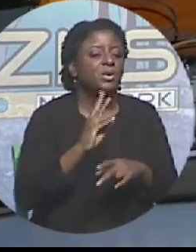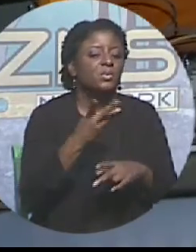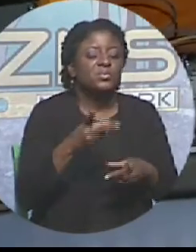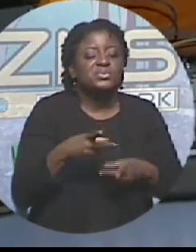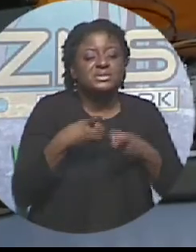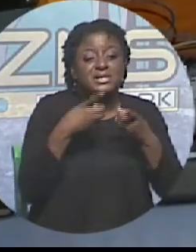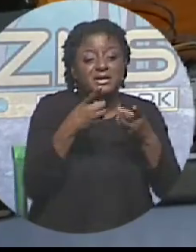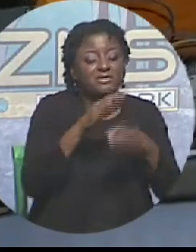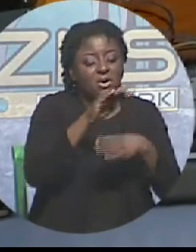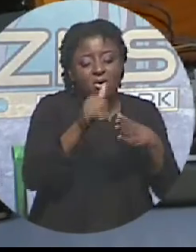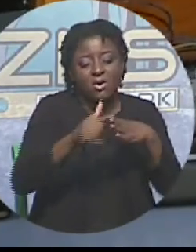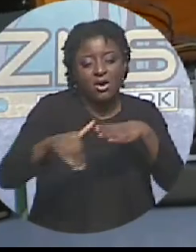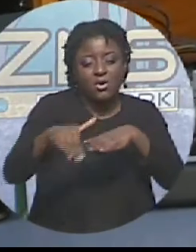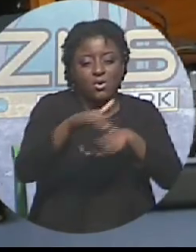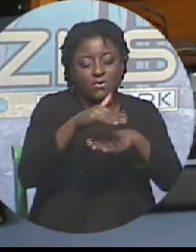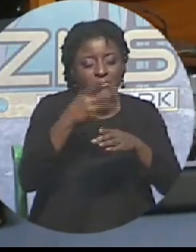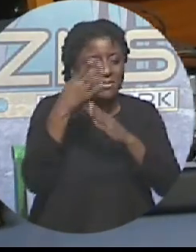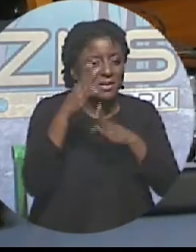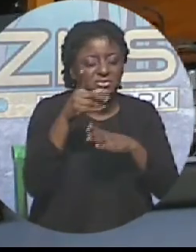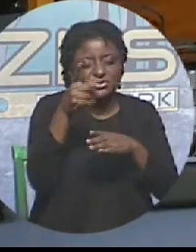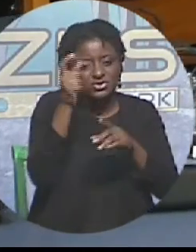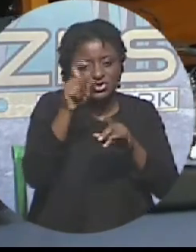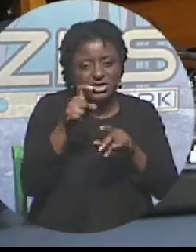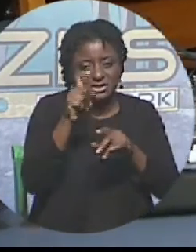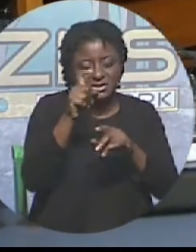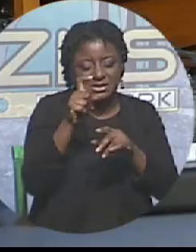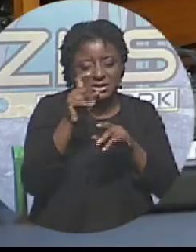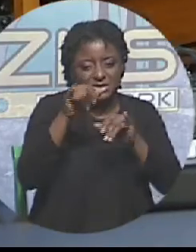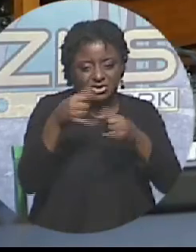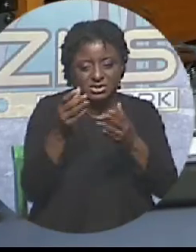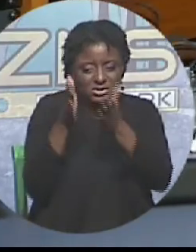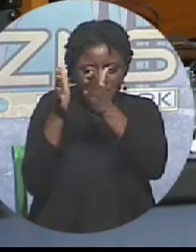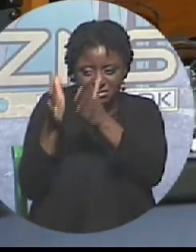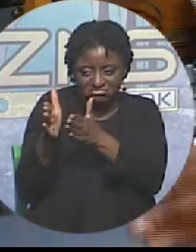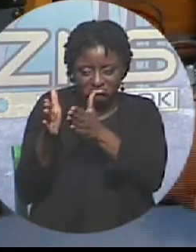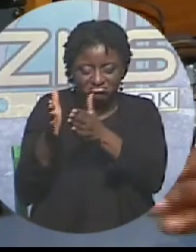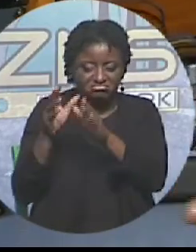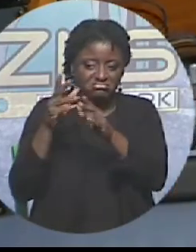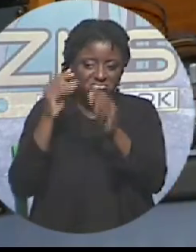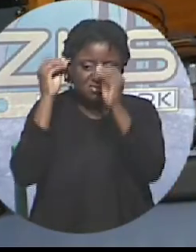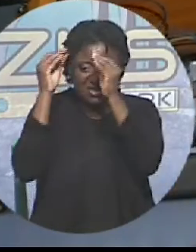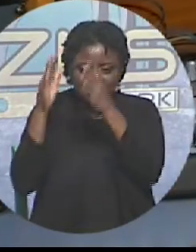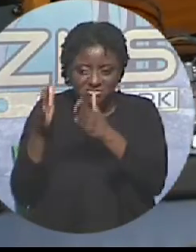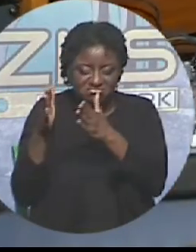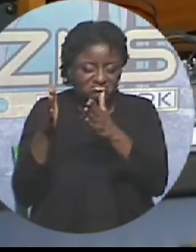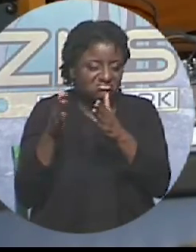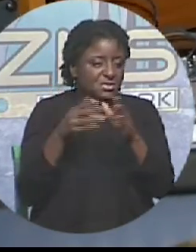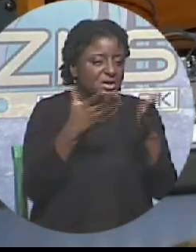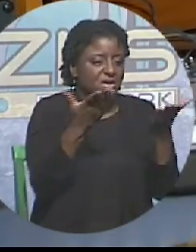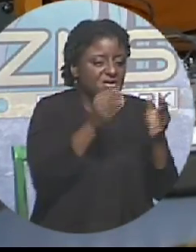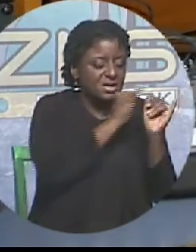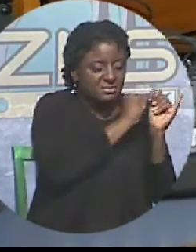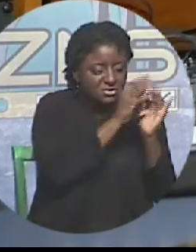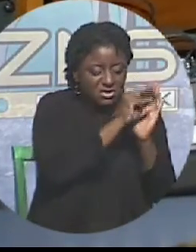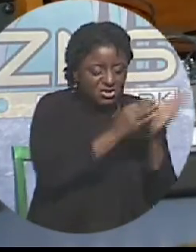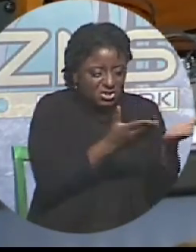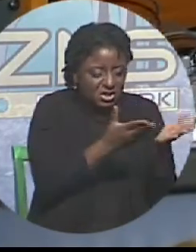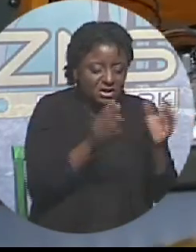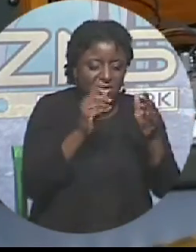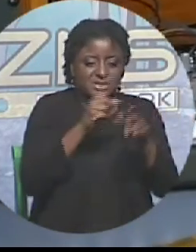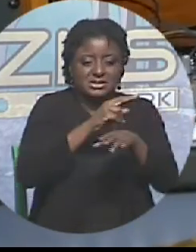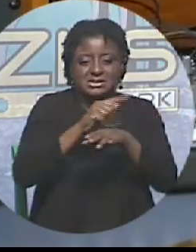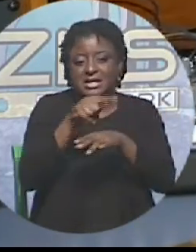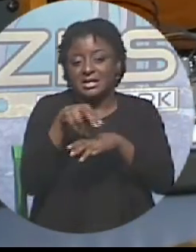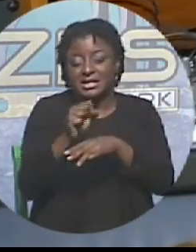over the Bahamas. Y'all just in y'all little pockets. Immigration here, tourism here, teachers here. But ZNS, we all over. And we can be all